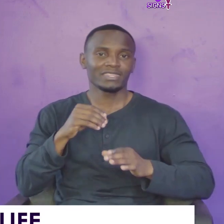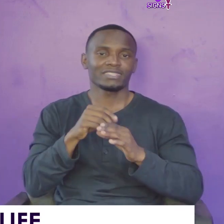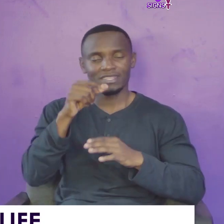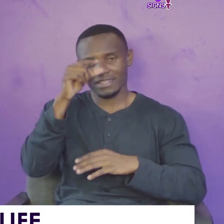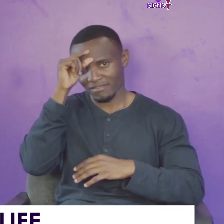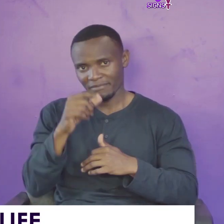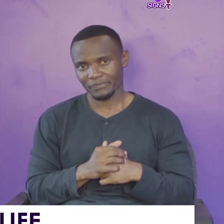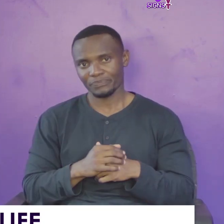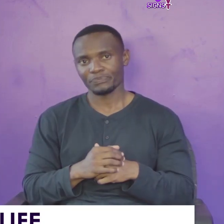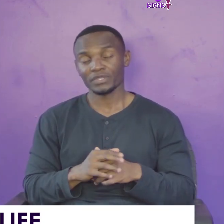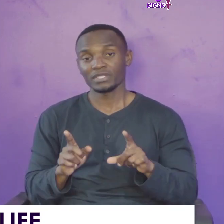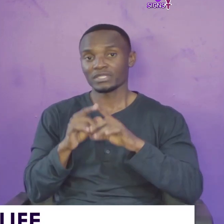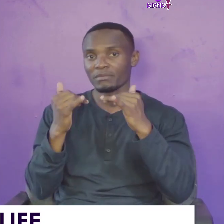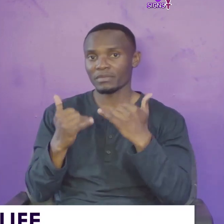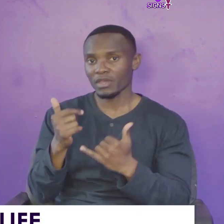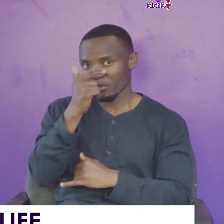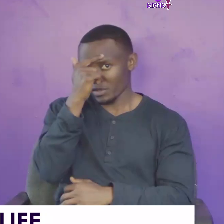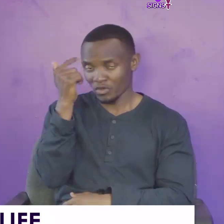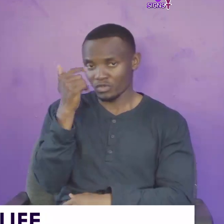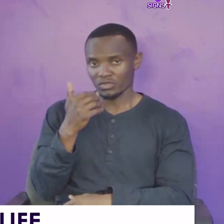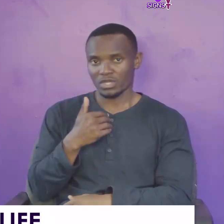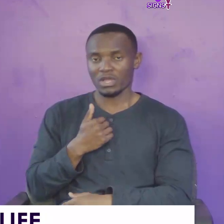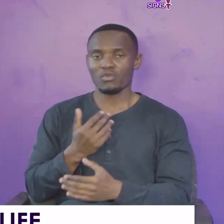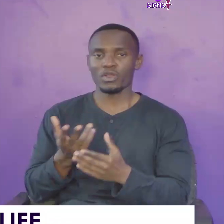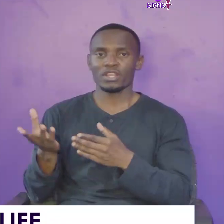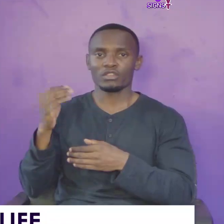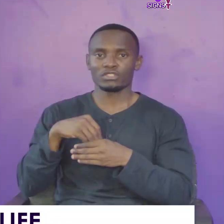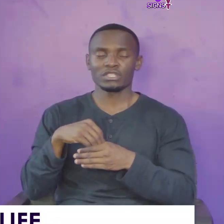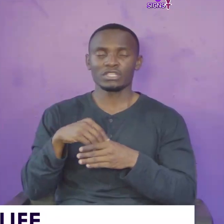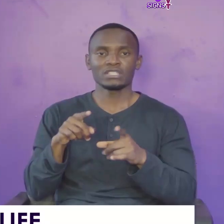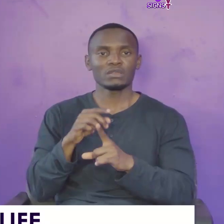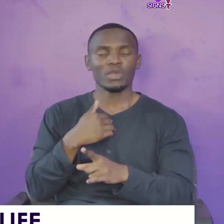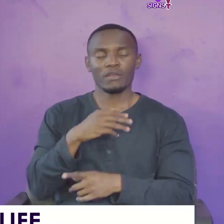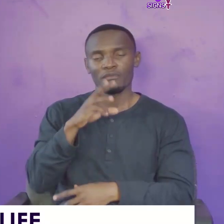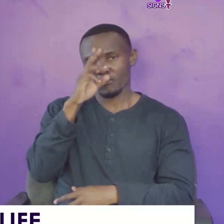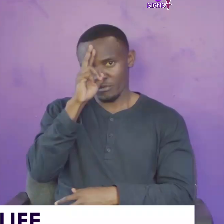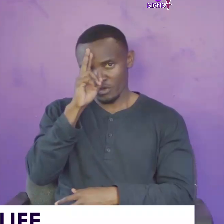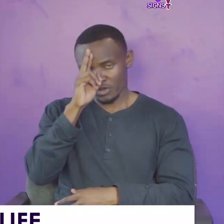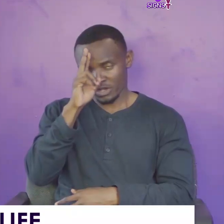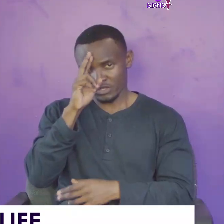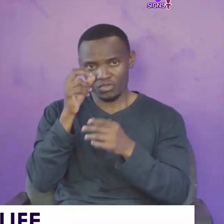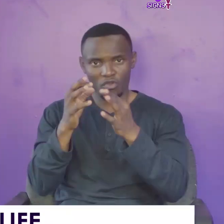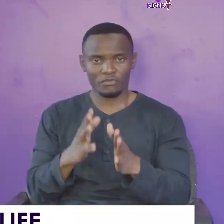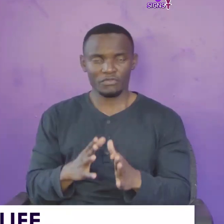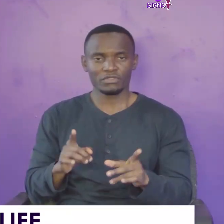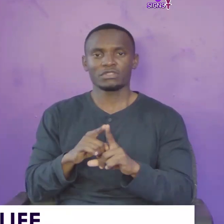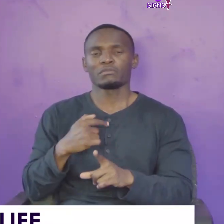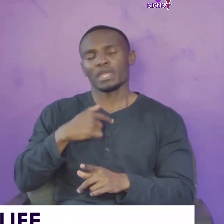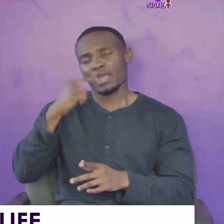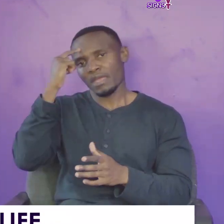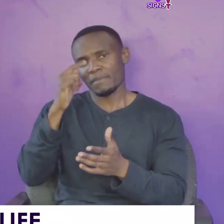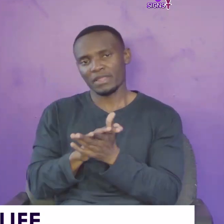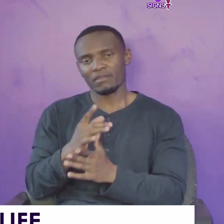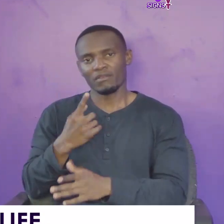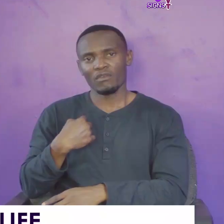now that we're in the inclusivity phase, and you have people like Philemon who are police officers, I want to believe that we are advancing. I